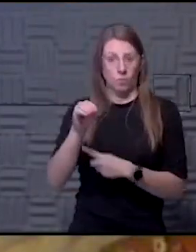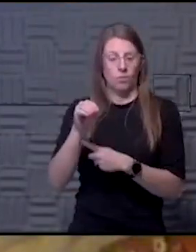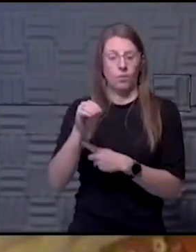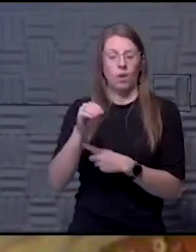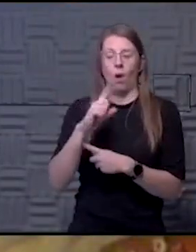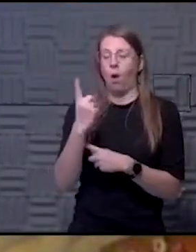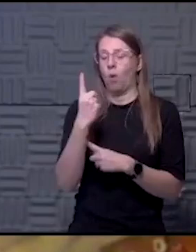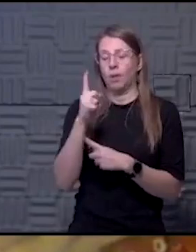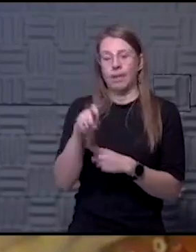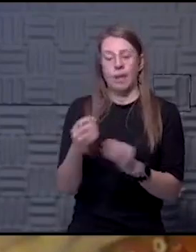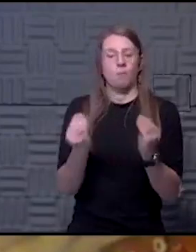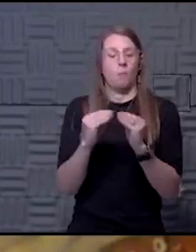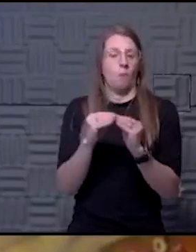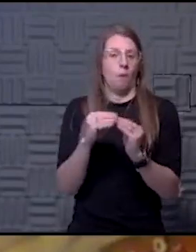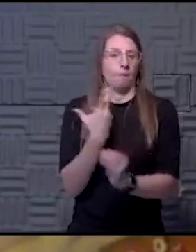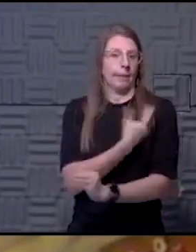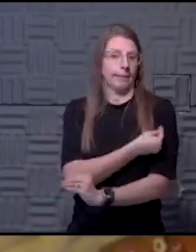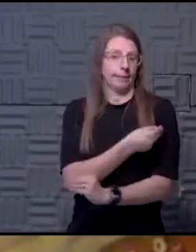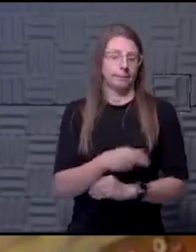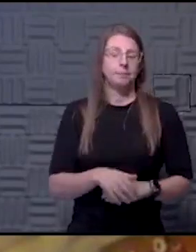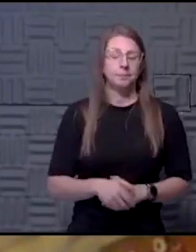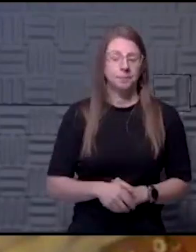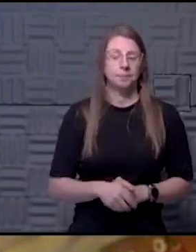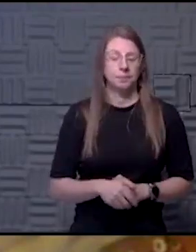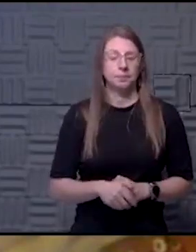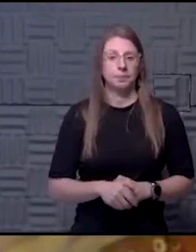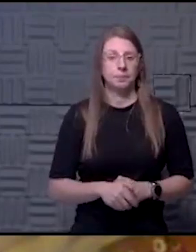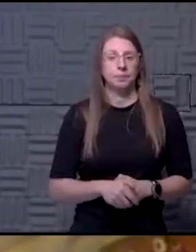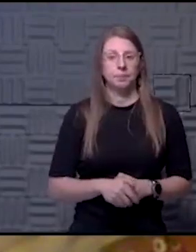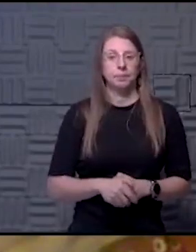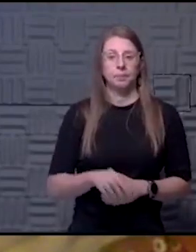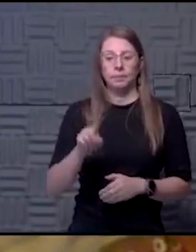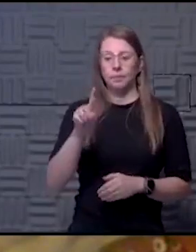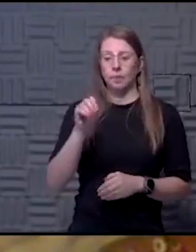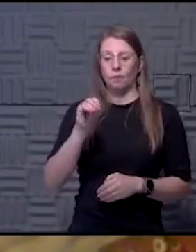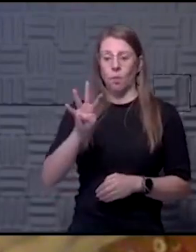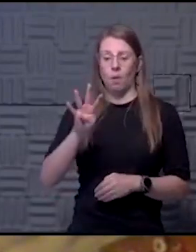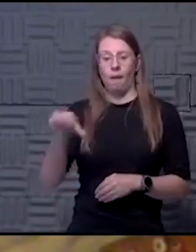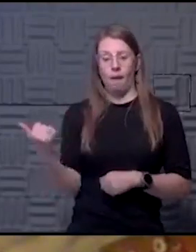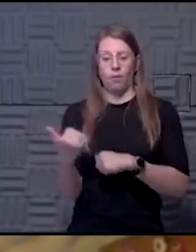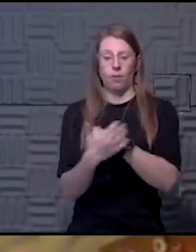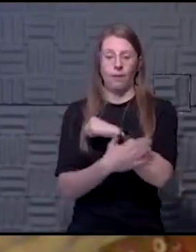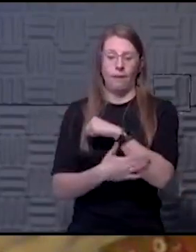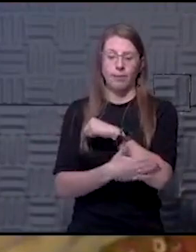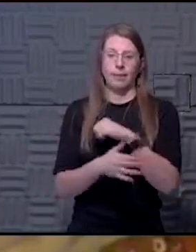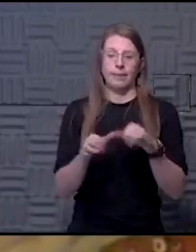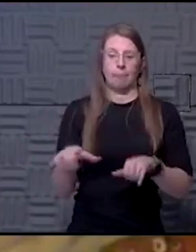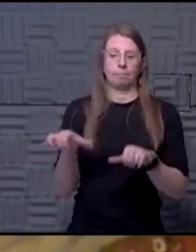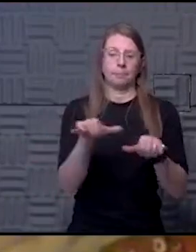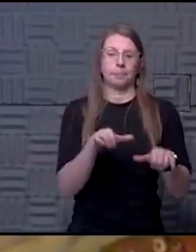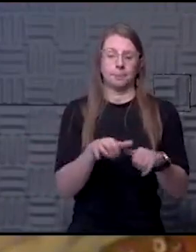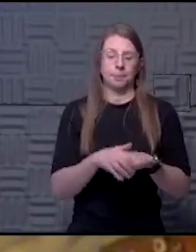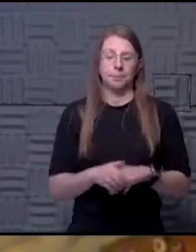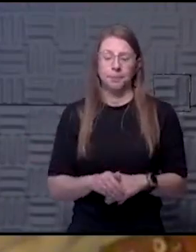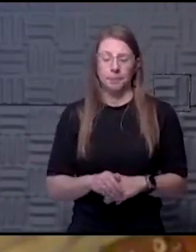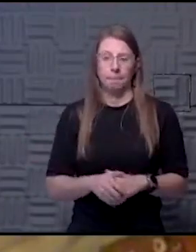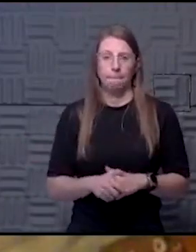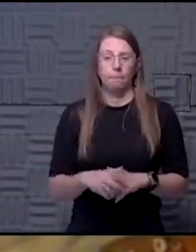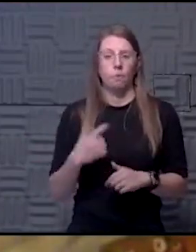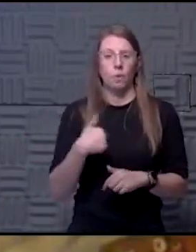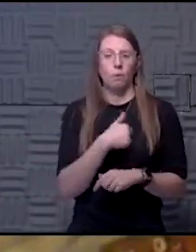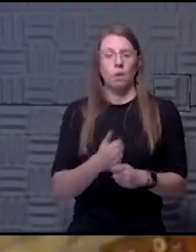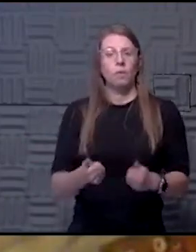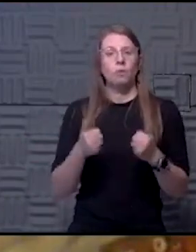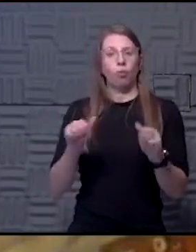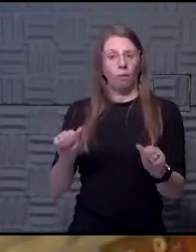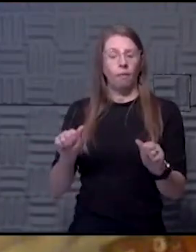more vaccine, and 104 other counties have all needed more vaccine as well. And we've tried